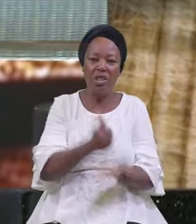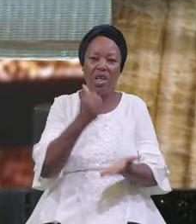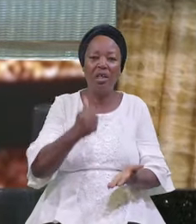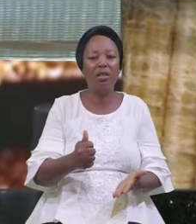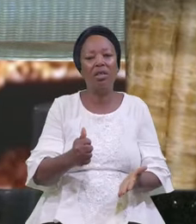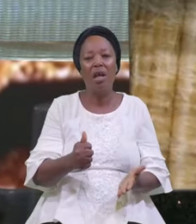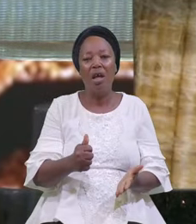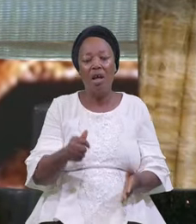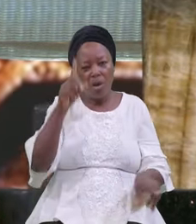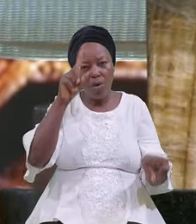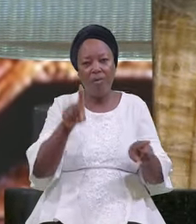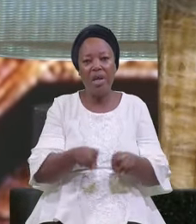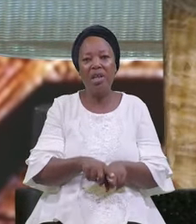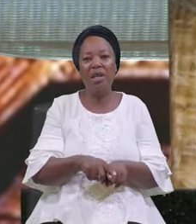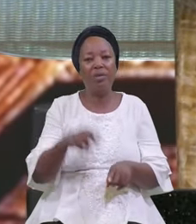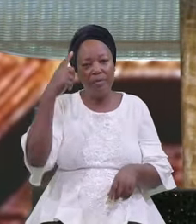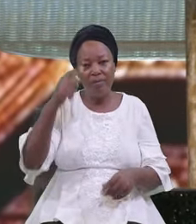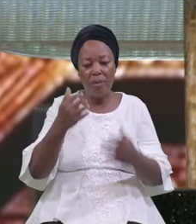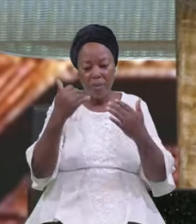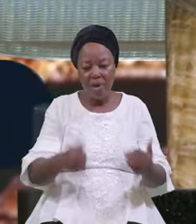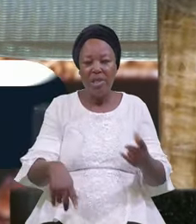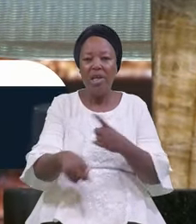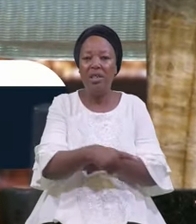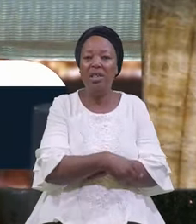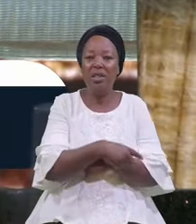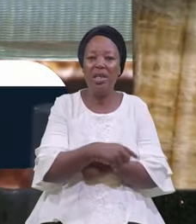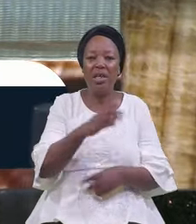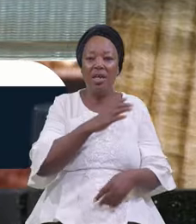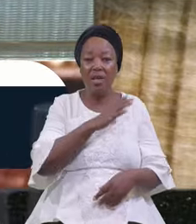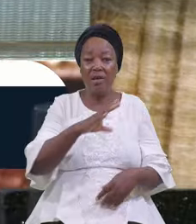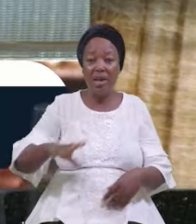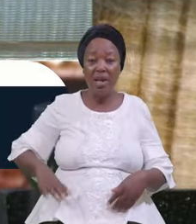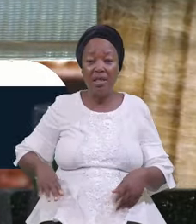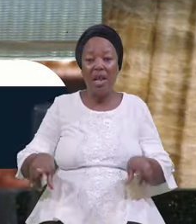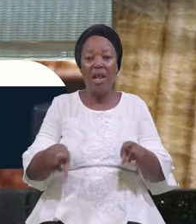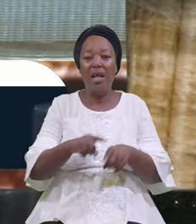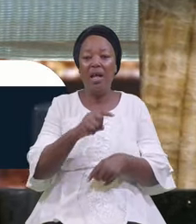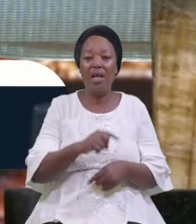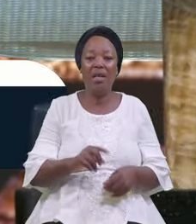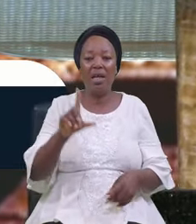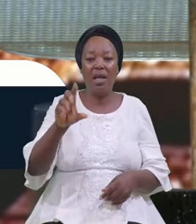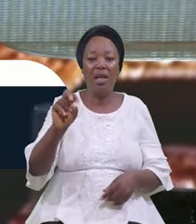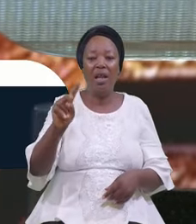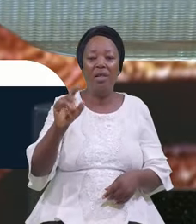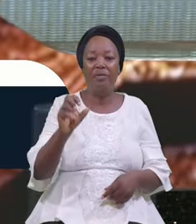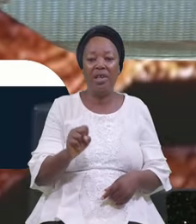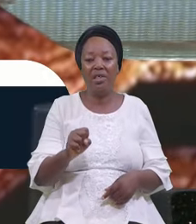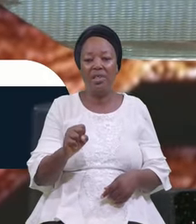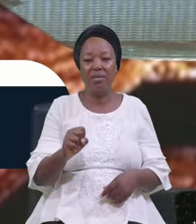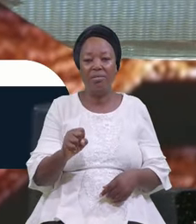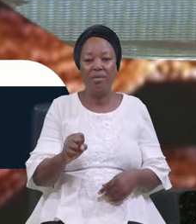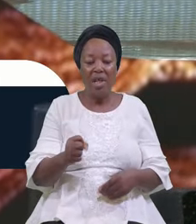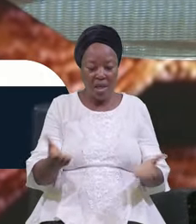covenant for present day Christ-like Levites. Levites, yes. Separated,